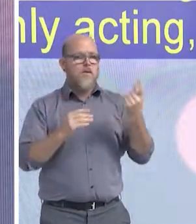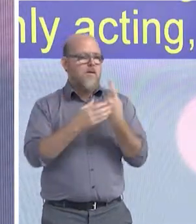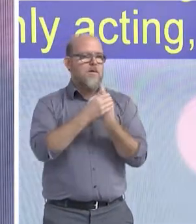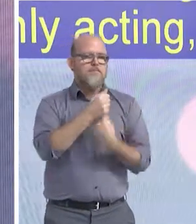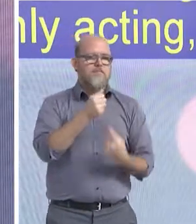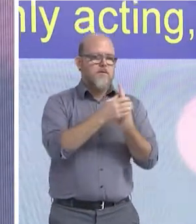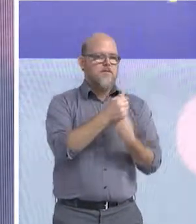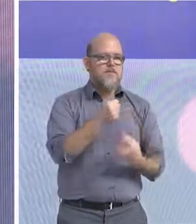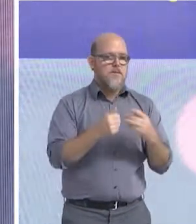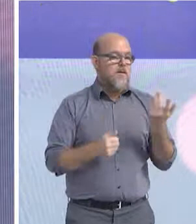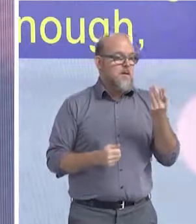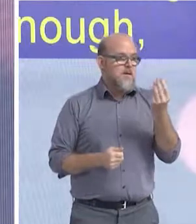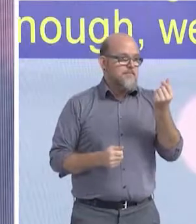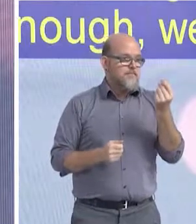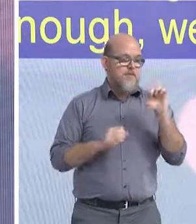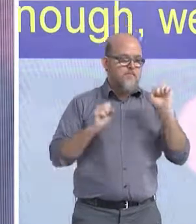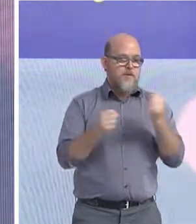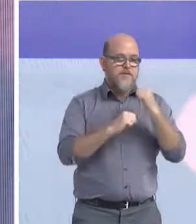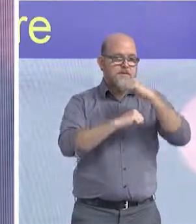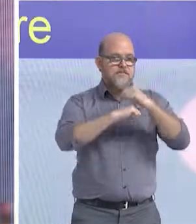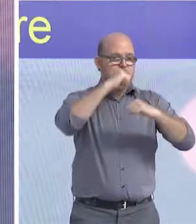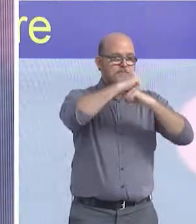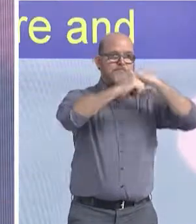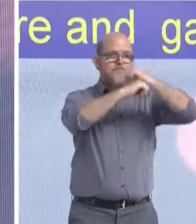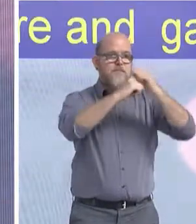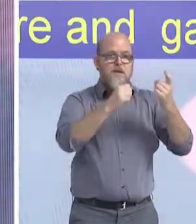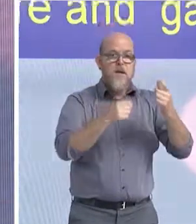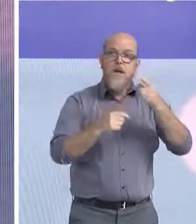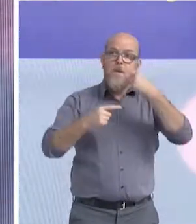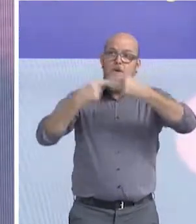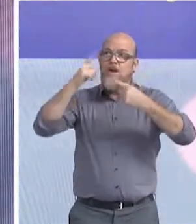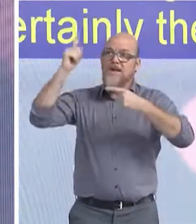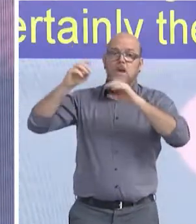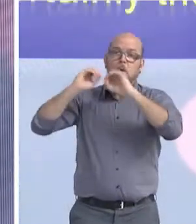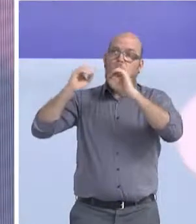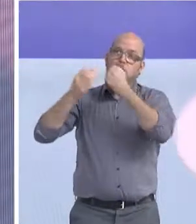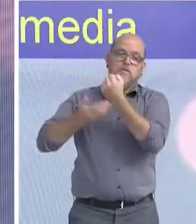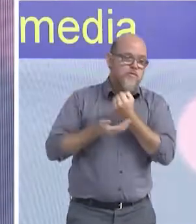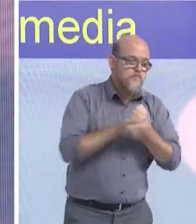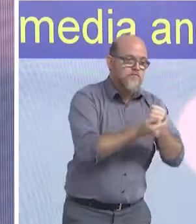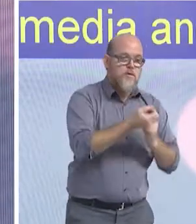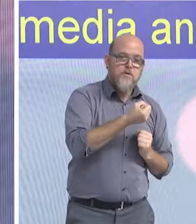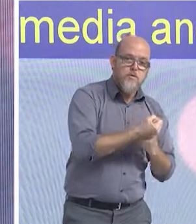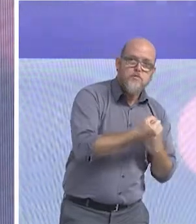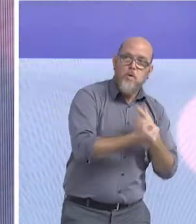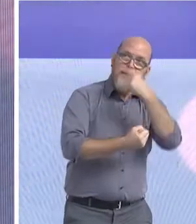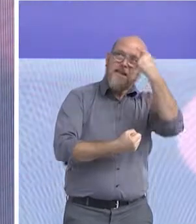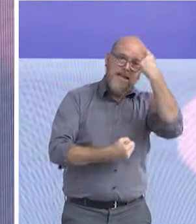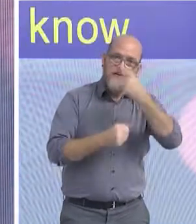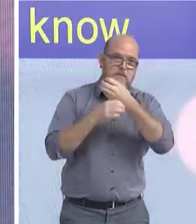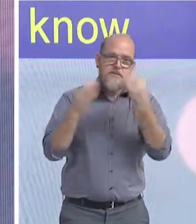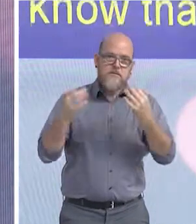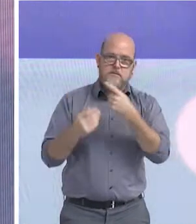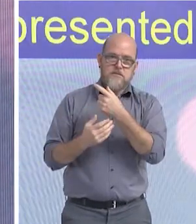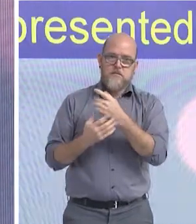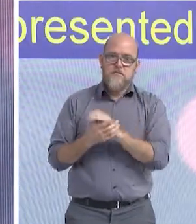and we need to galvanise it. And certainly the power of social media and all of that, and I know that's very much represented at this forum, people